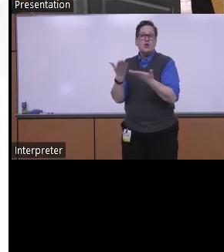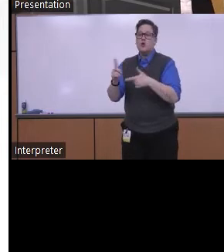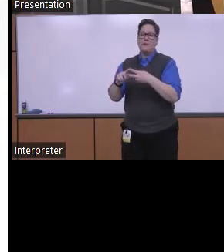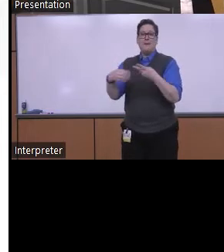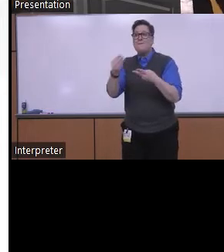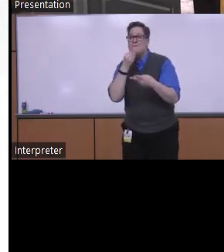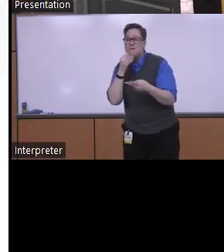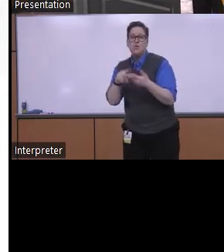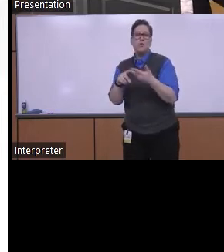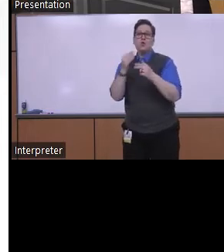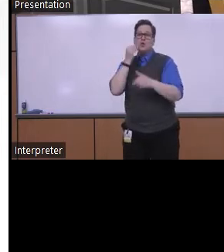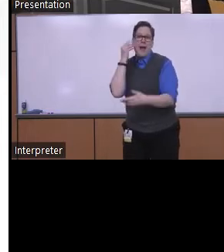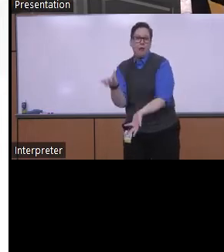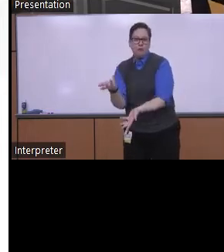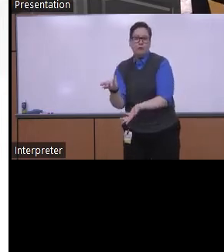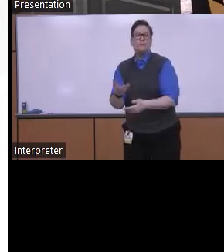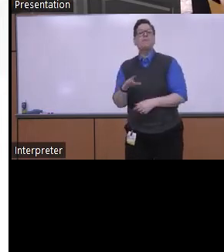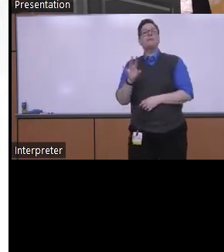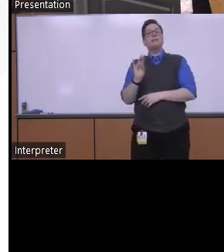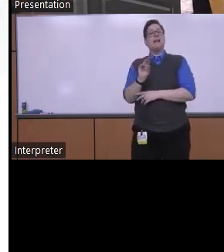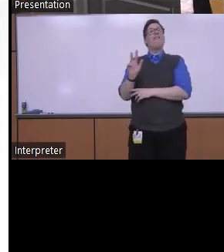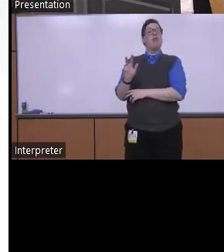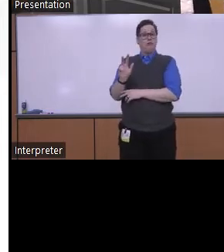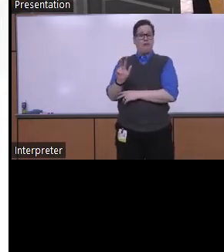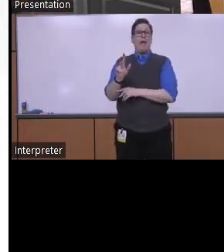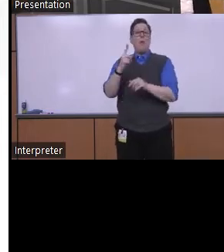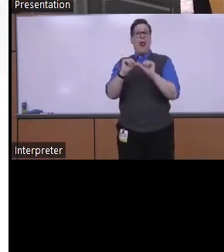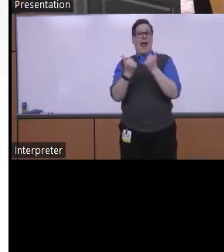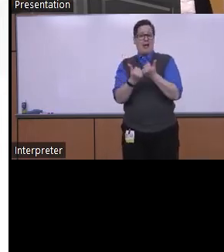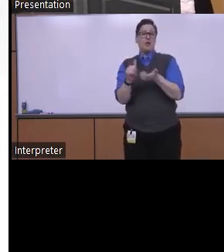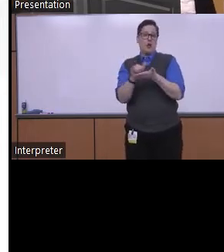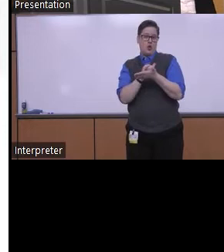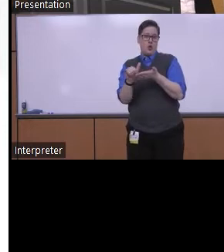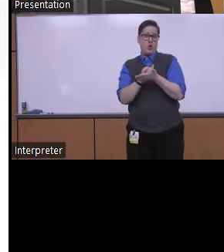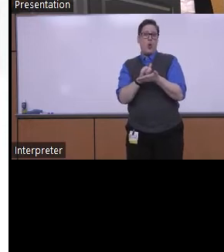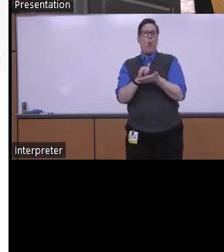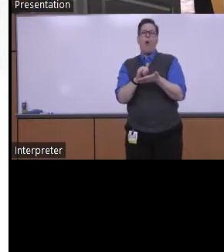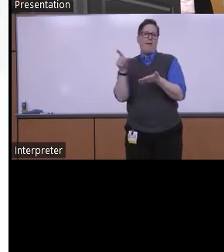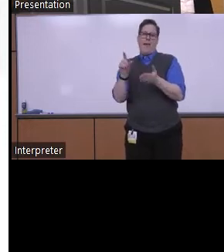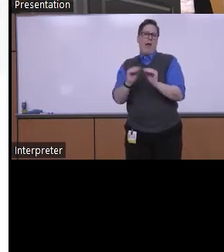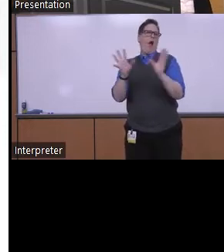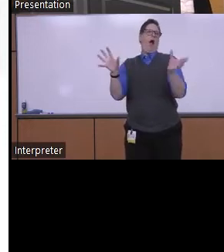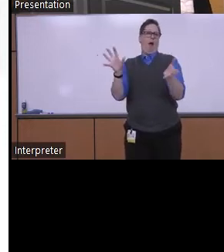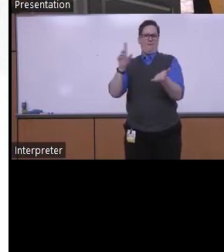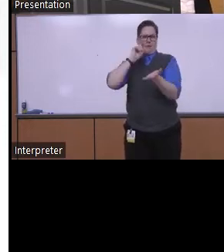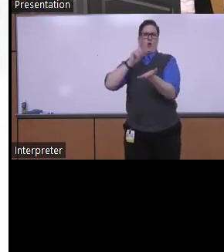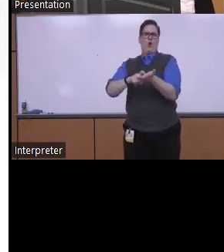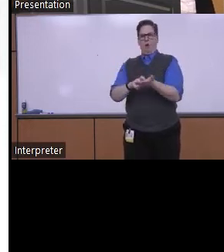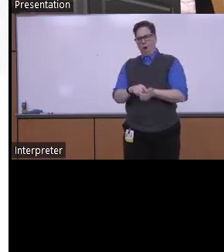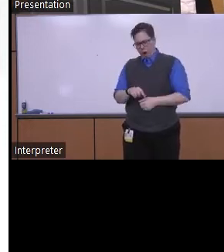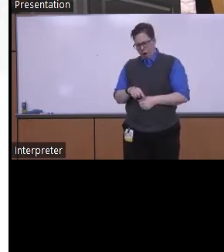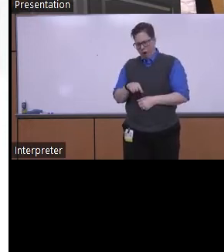food, and shelter. As early in 1973, a child welfare agency in New York made that really obvious observation